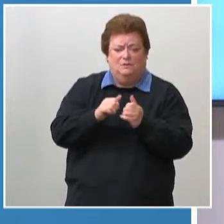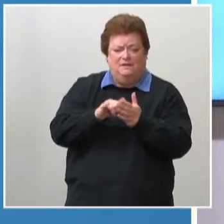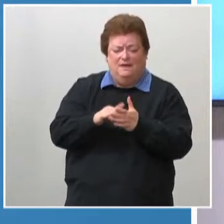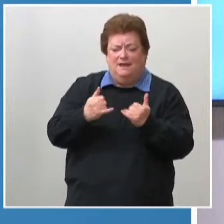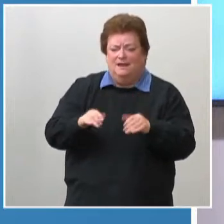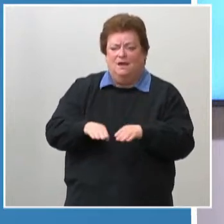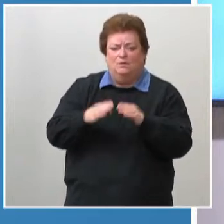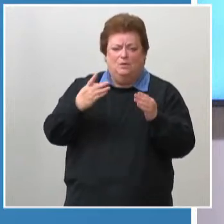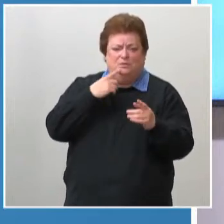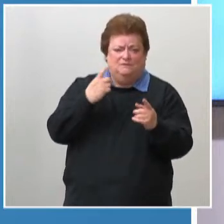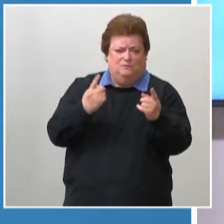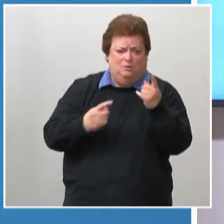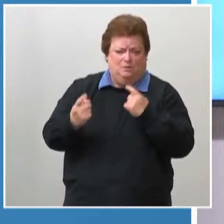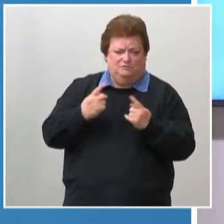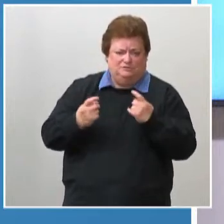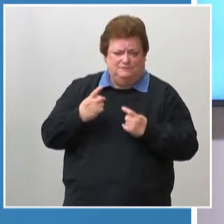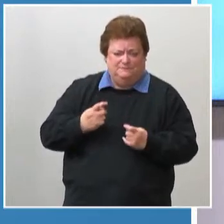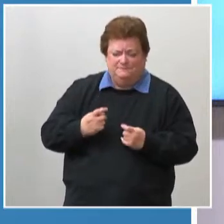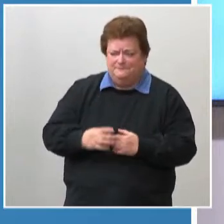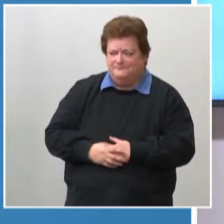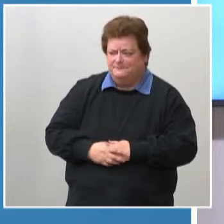take any questions.